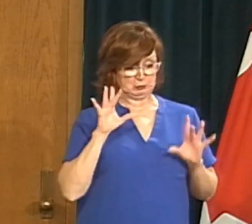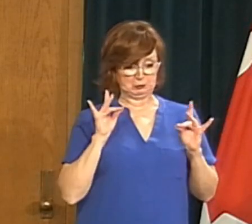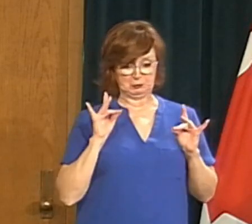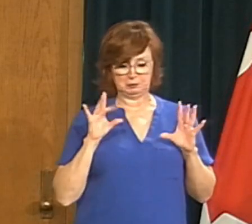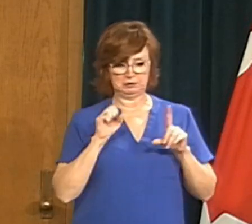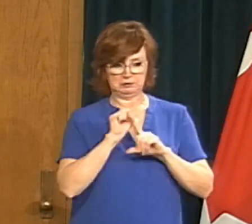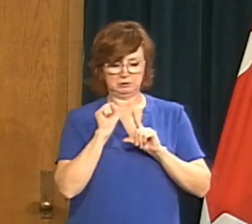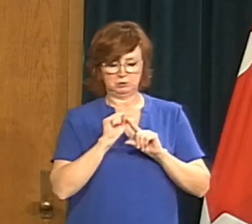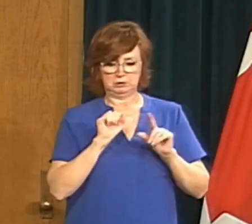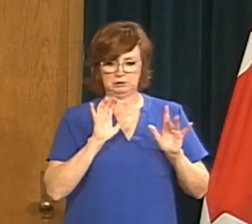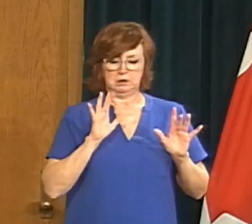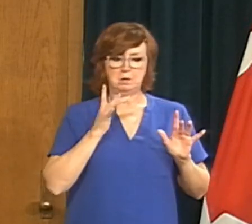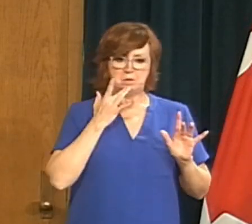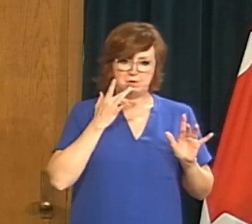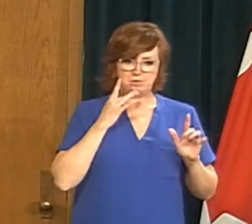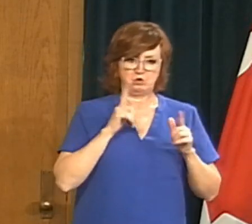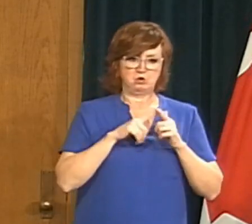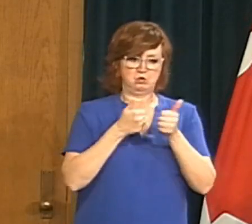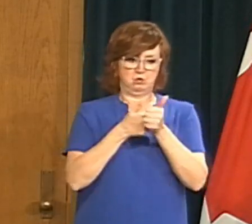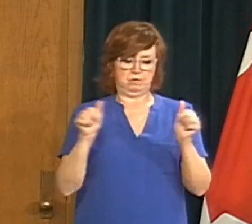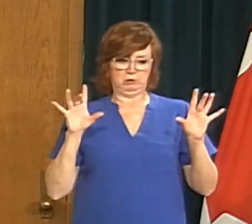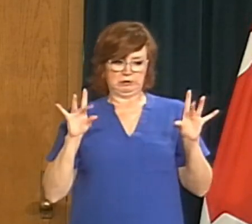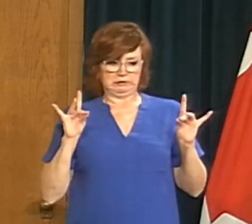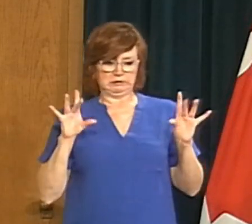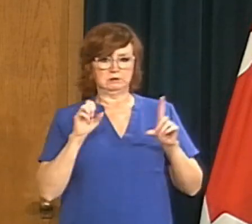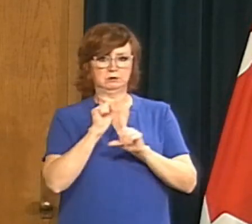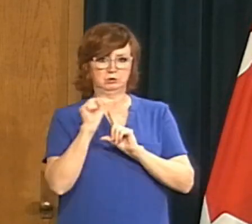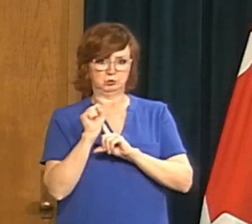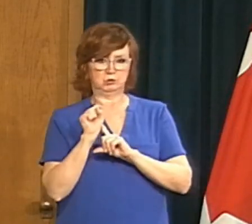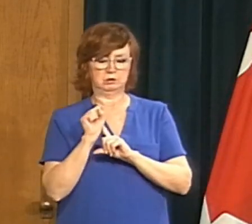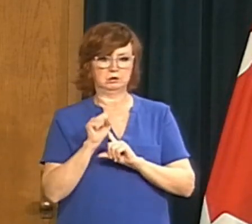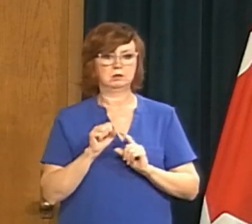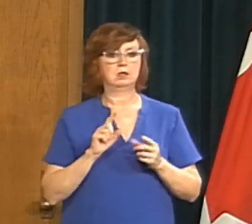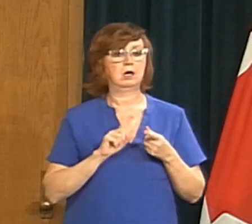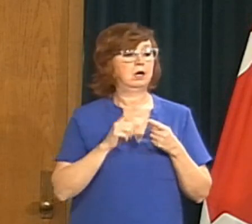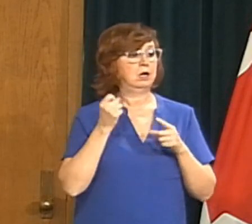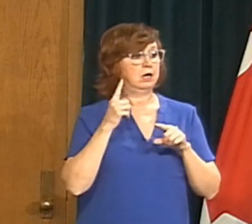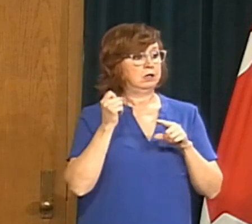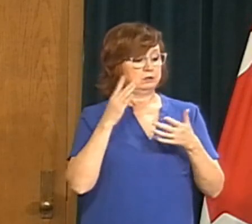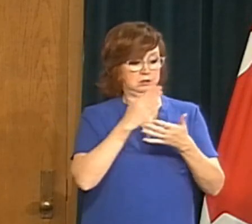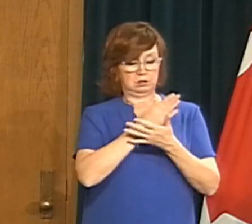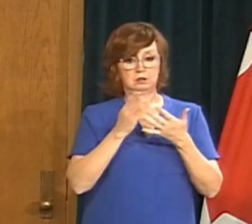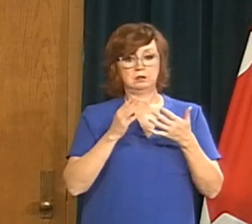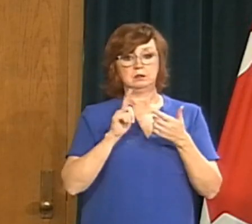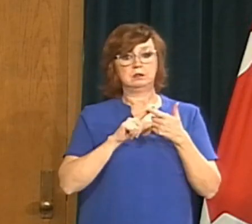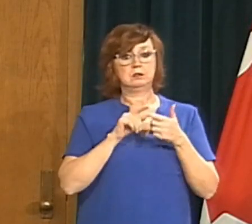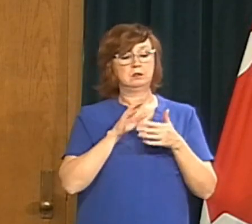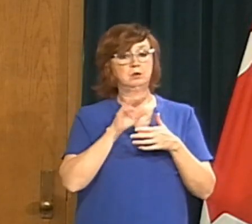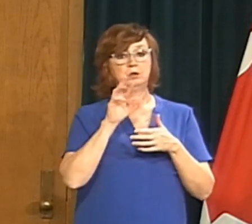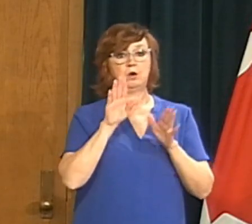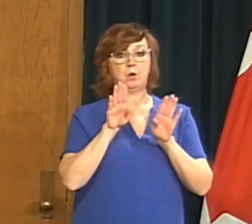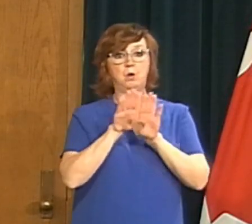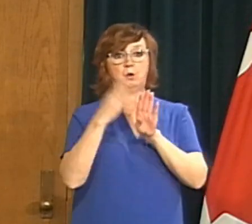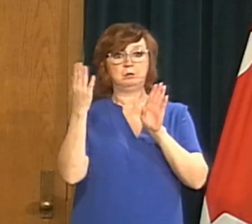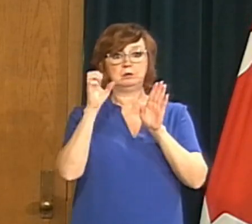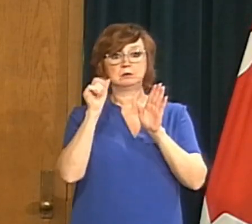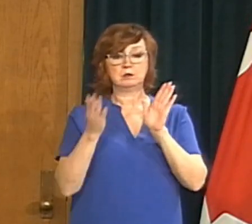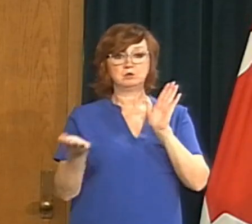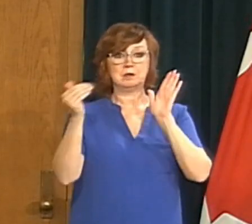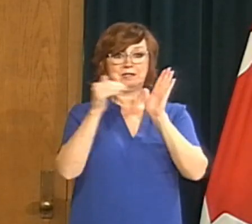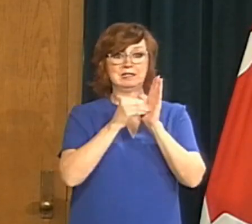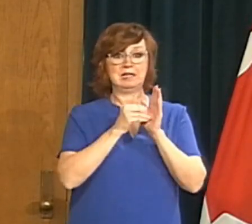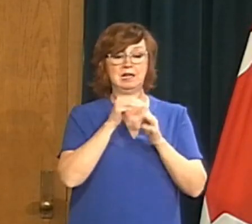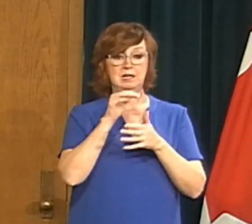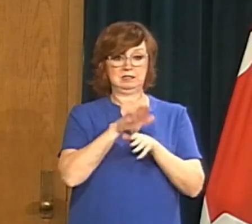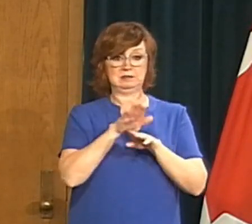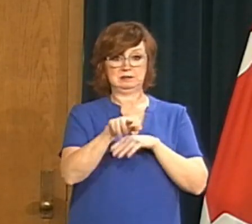There's the other northern communities. We will be moving forward with the Re-Open Saskatchewan Phase 1. Understanding it may have a limited impact in many